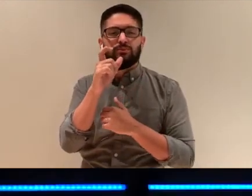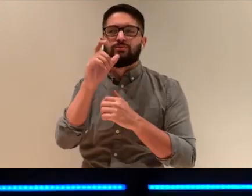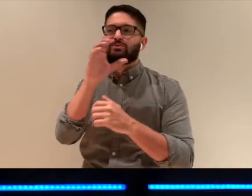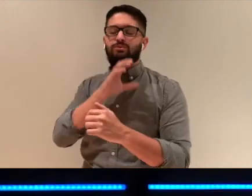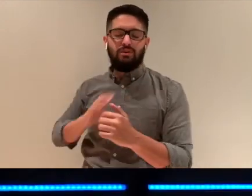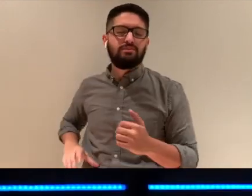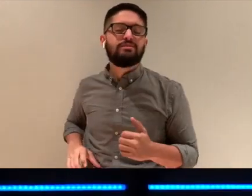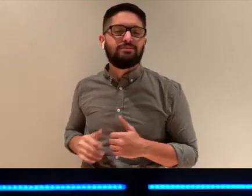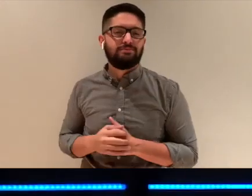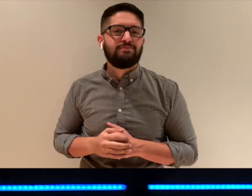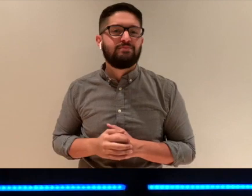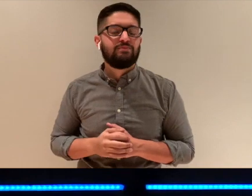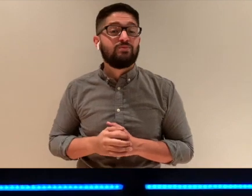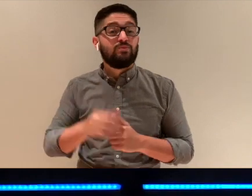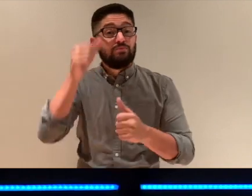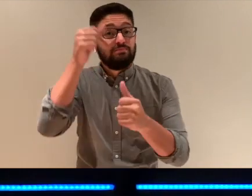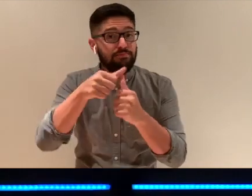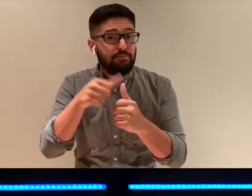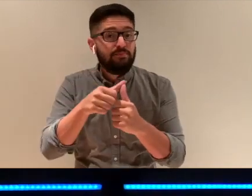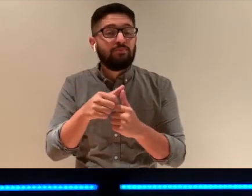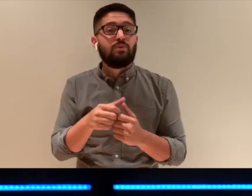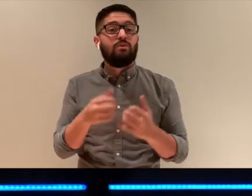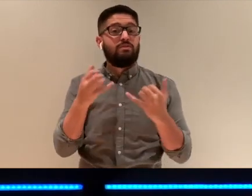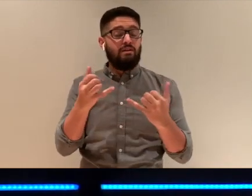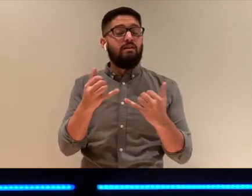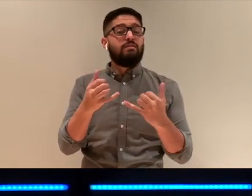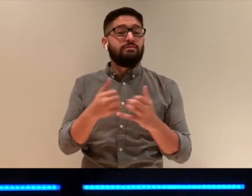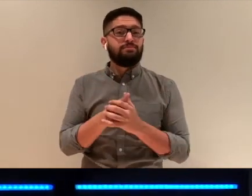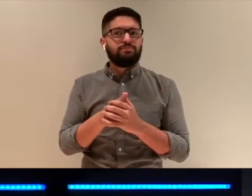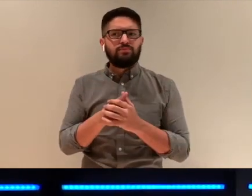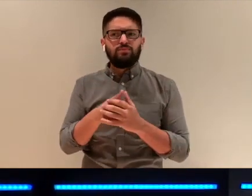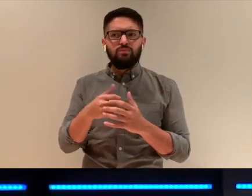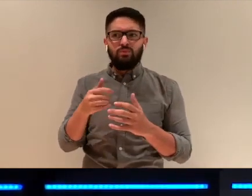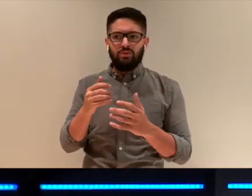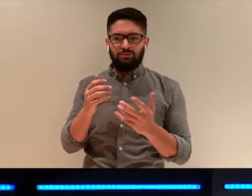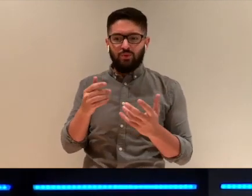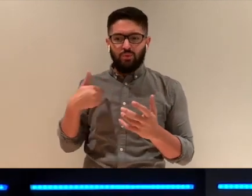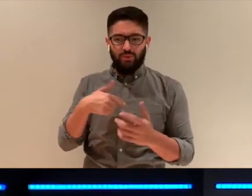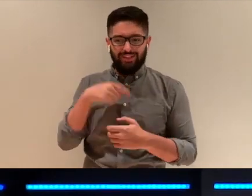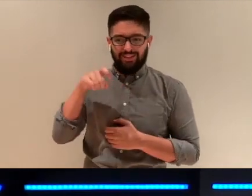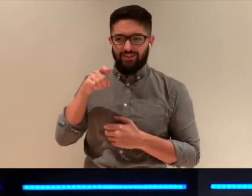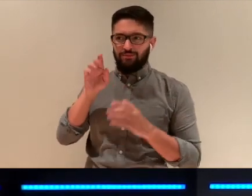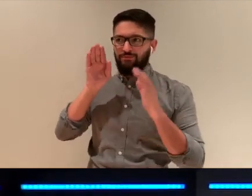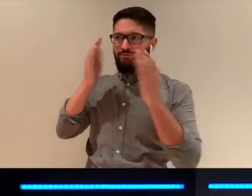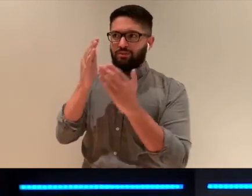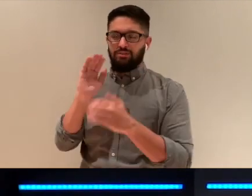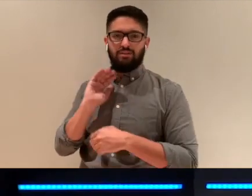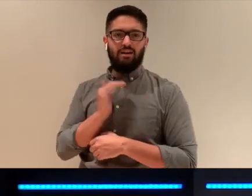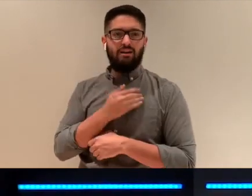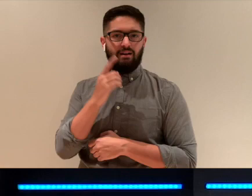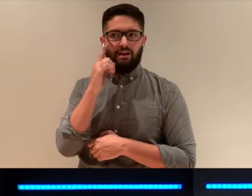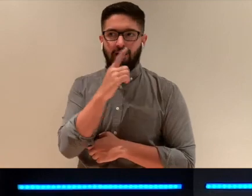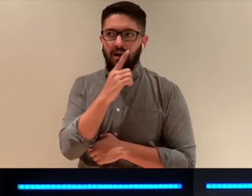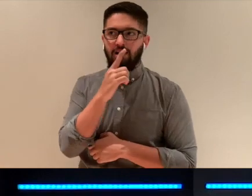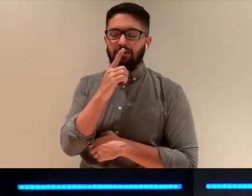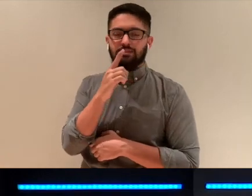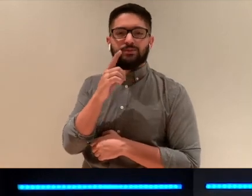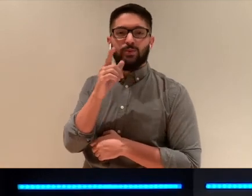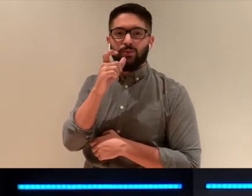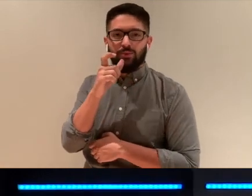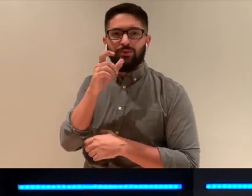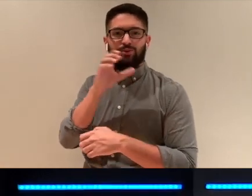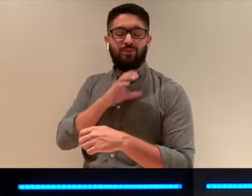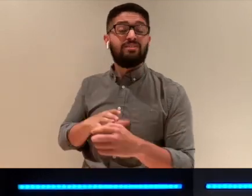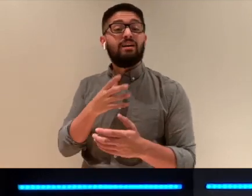Christ. Now keep this in mind. As we enter a season, we need to fix our eyes on